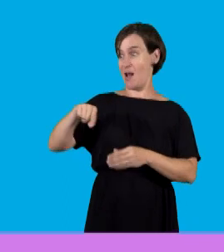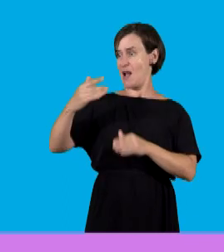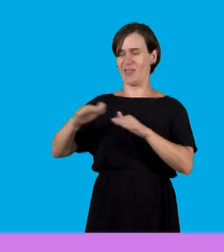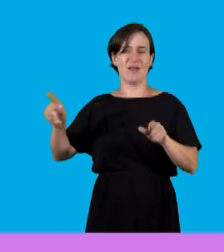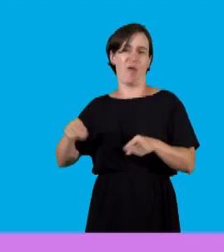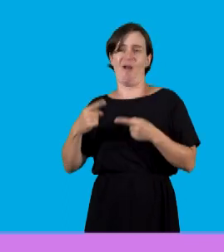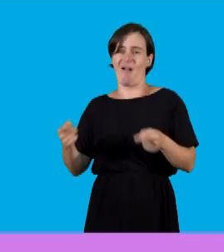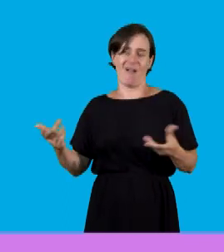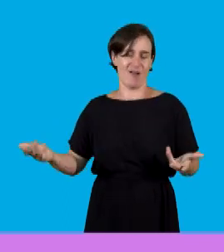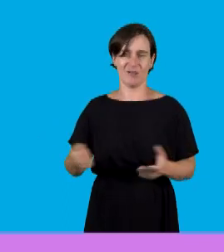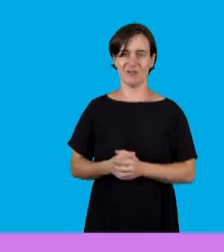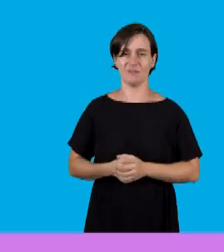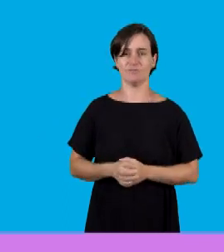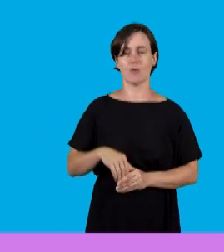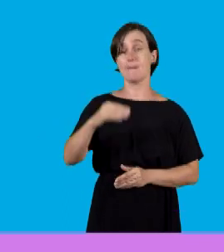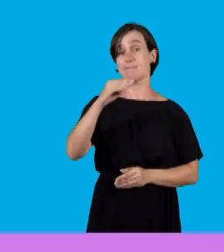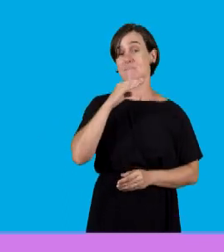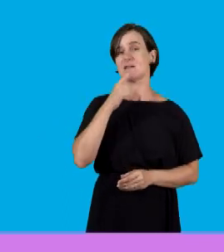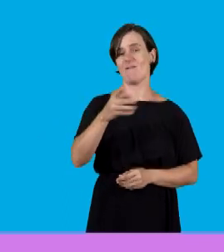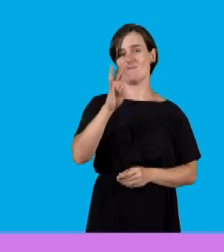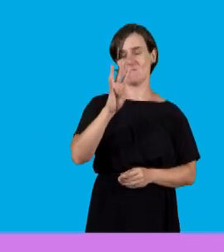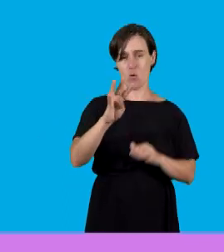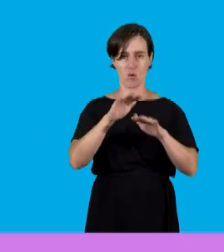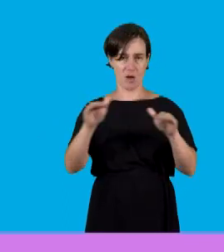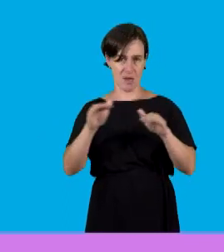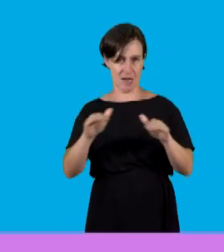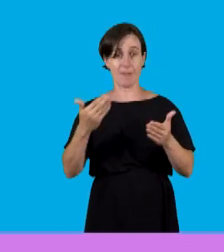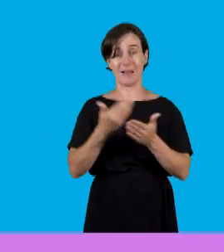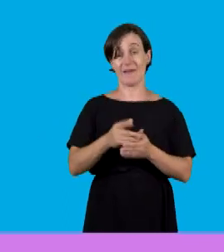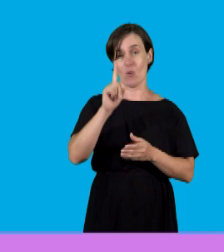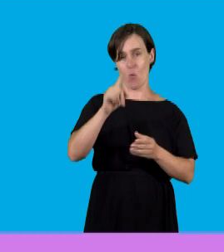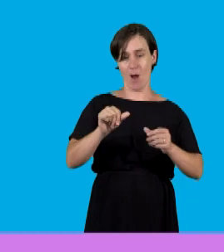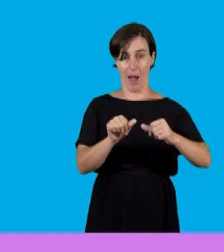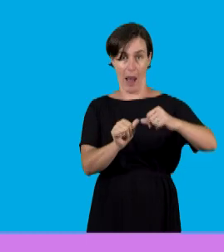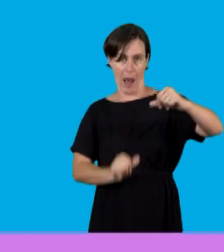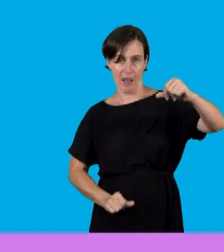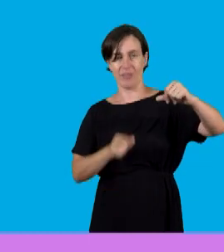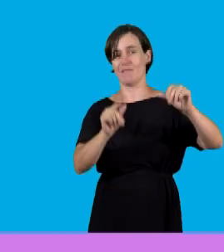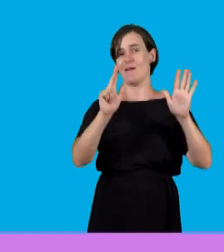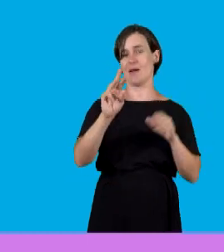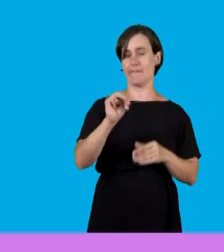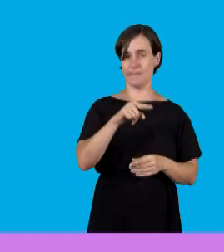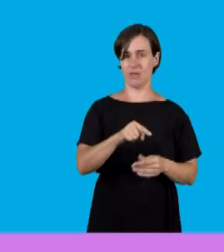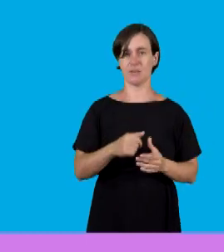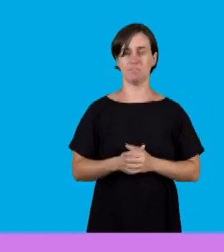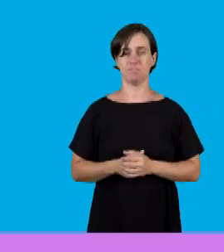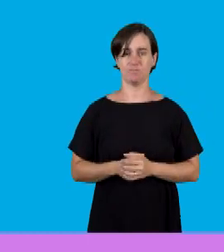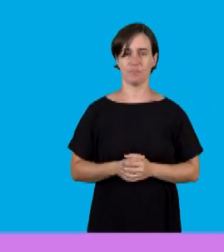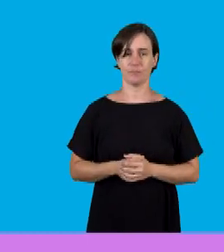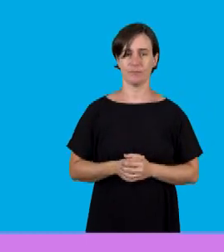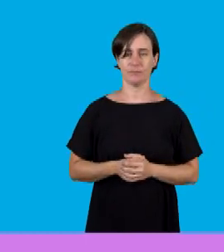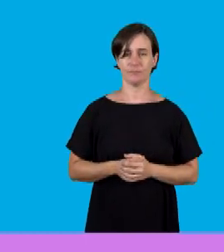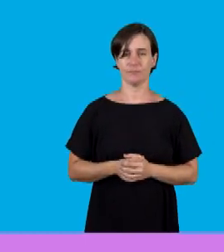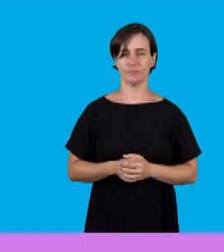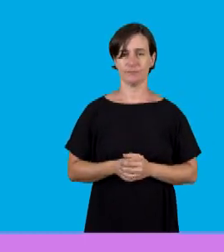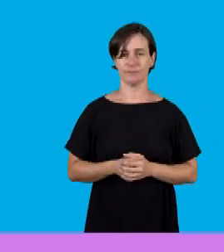table. So it means in a nutshell, we have therefore 4 tables will fit. Tables will